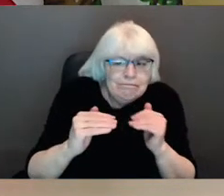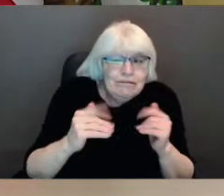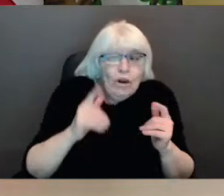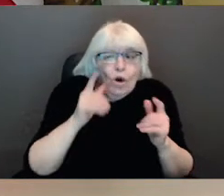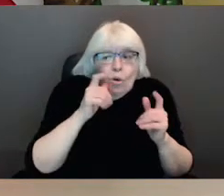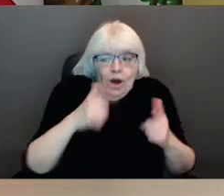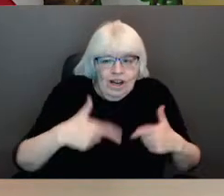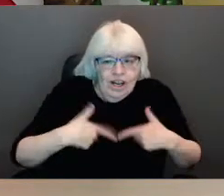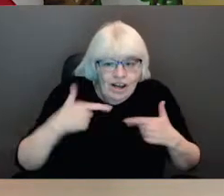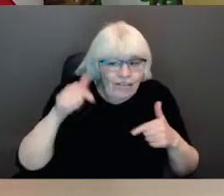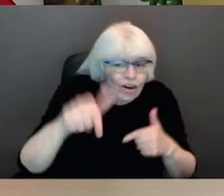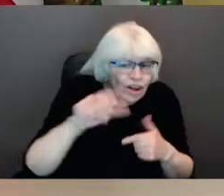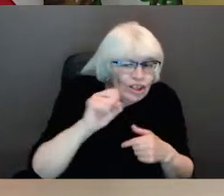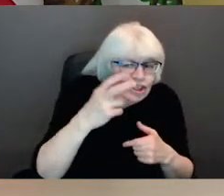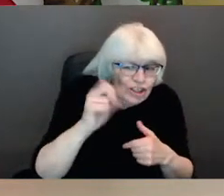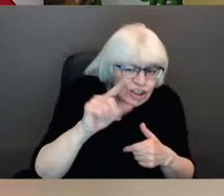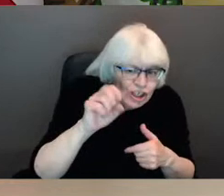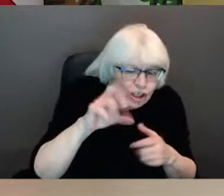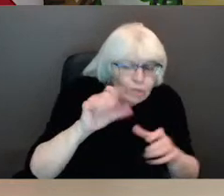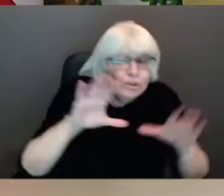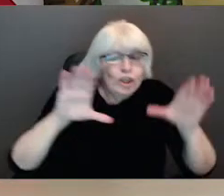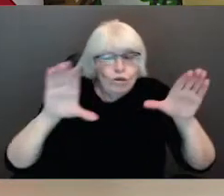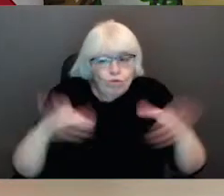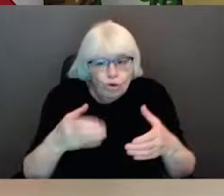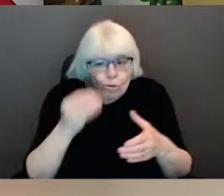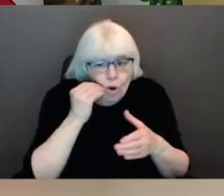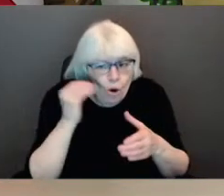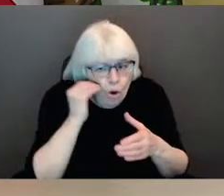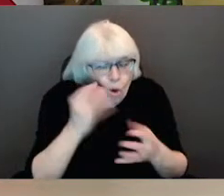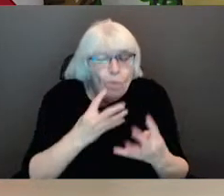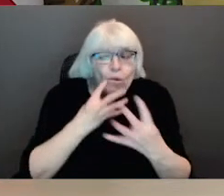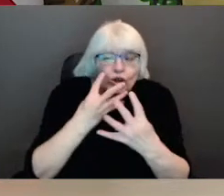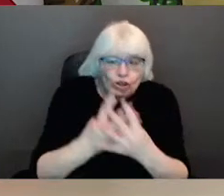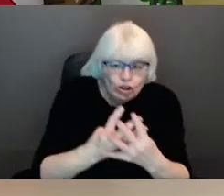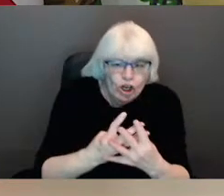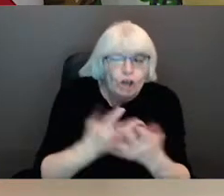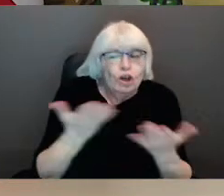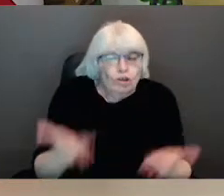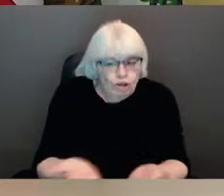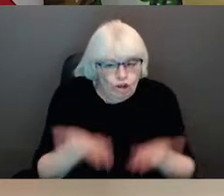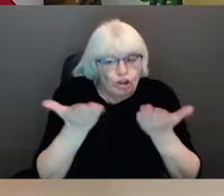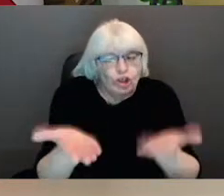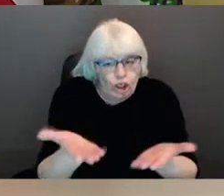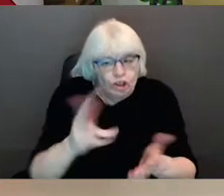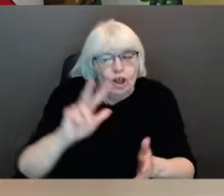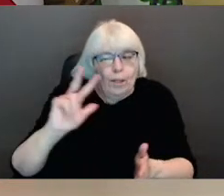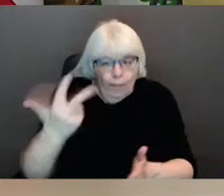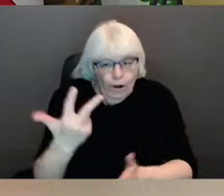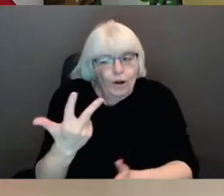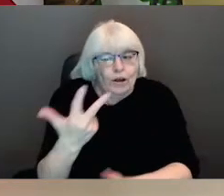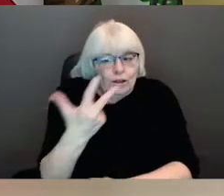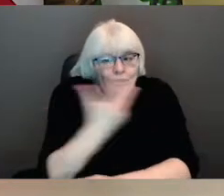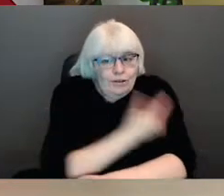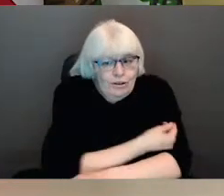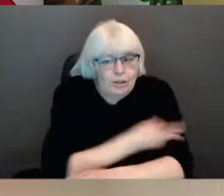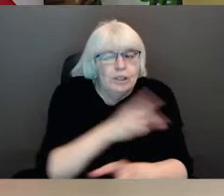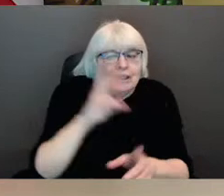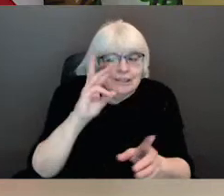homes, or correctional facilities are recommended to receive a booster 6 months after their first 2